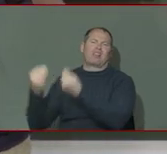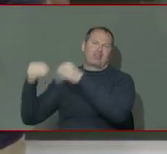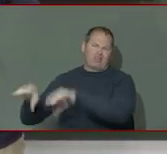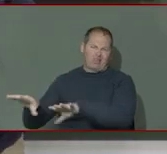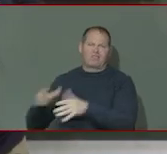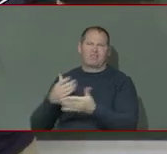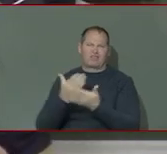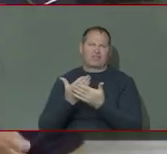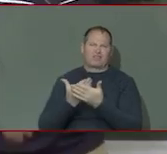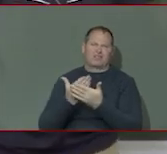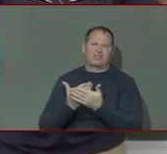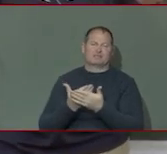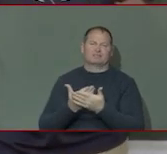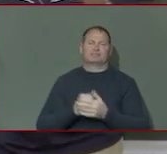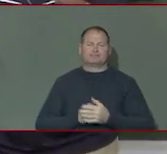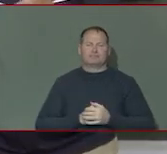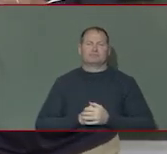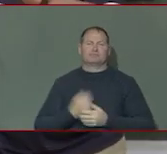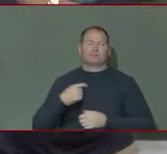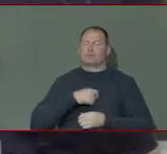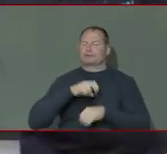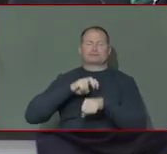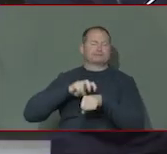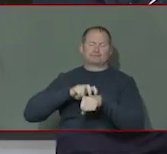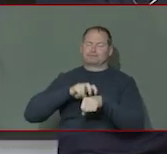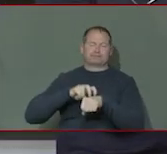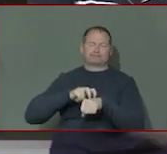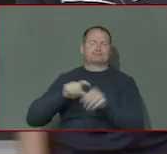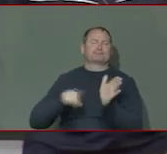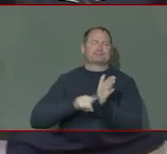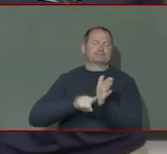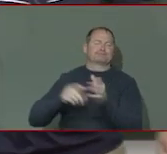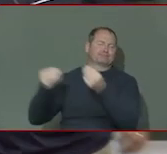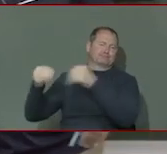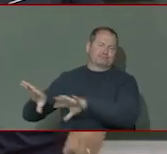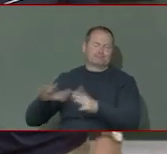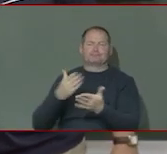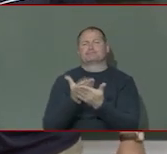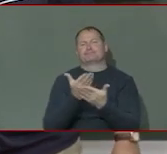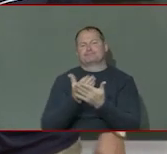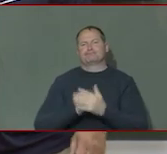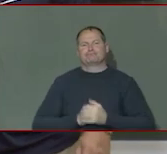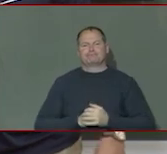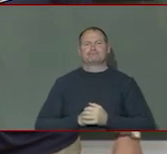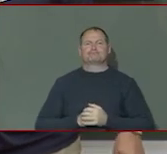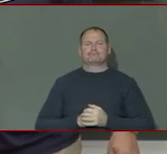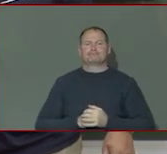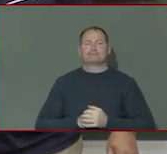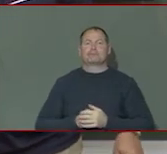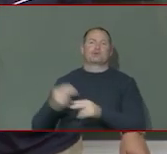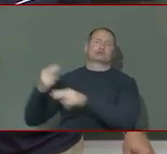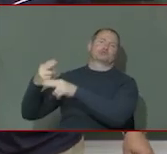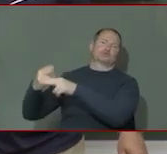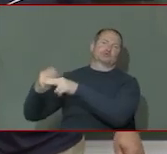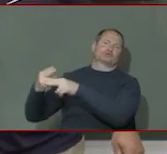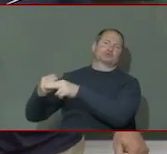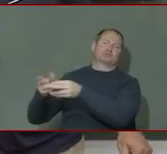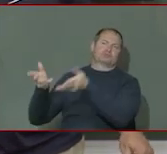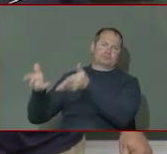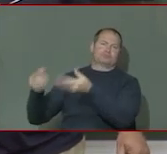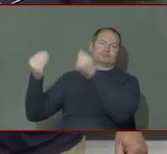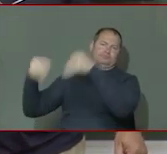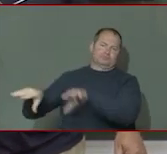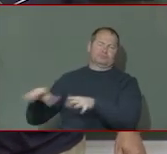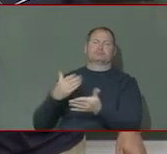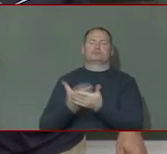in the bladder. Whatever we don't need, we take to the rubbish bin. And then we go to the toilet. Are